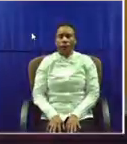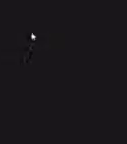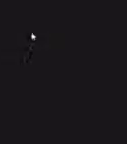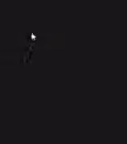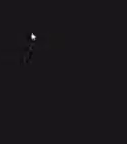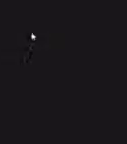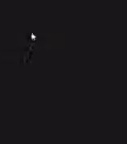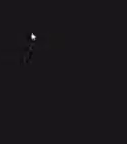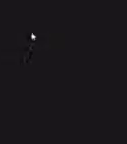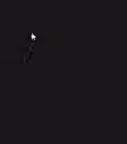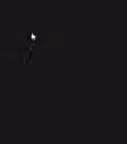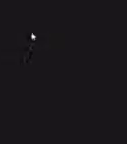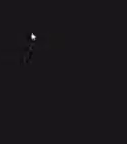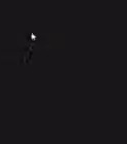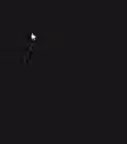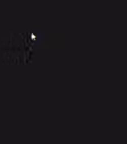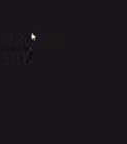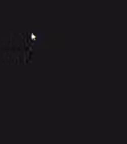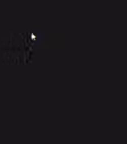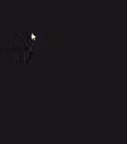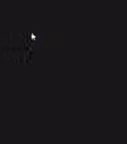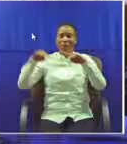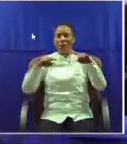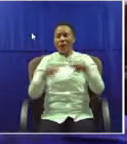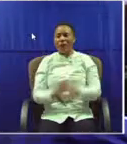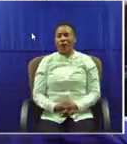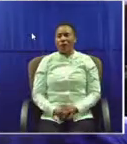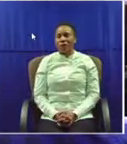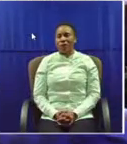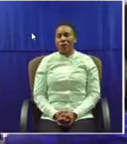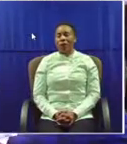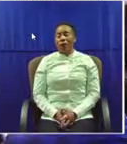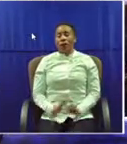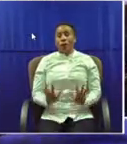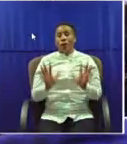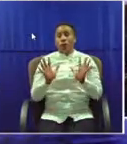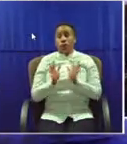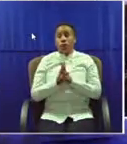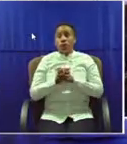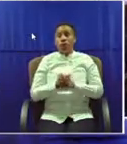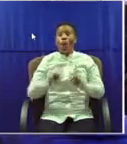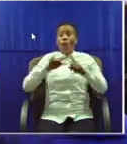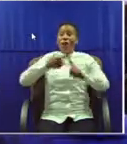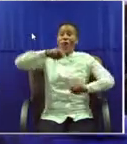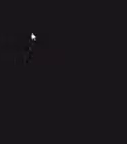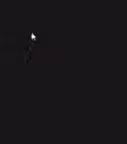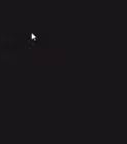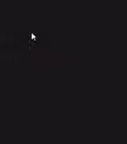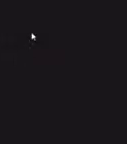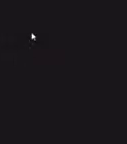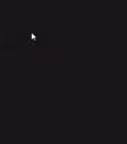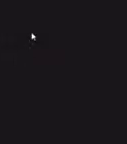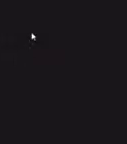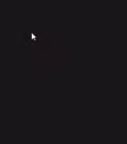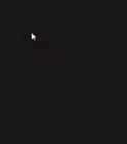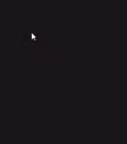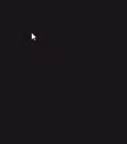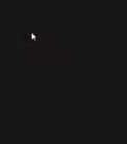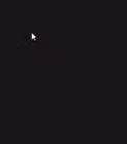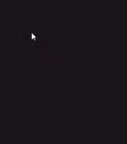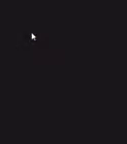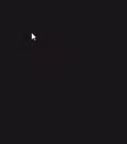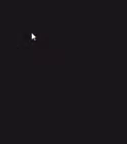that of and that. On a point of order, speaker. On a point of order, speaker.